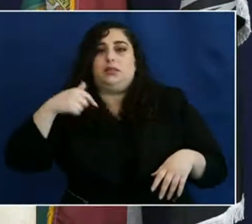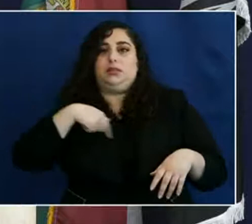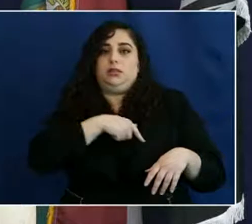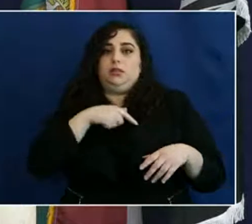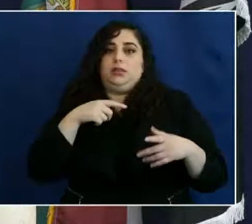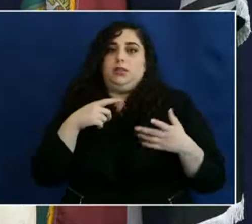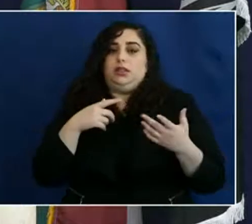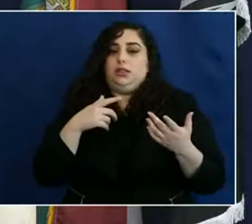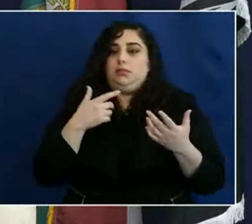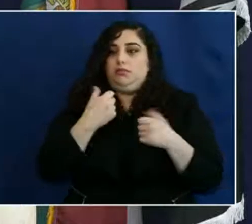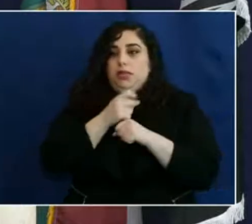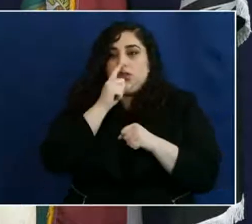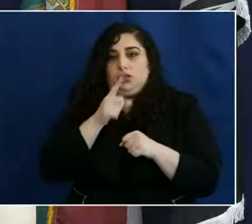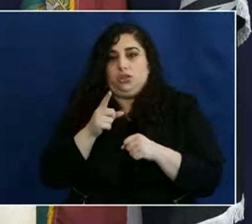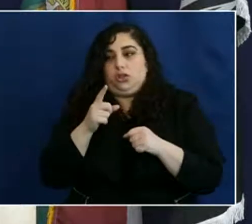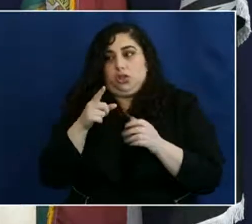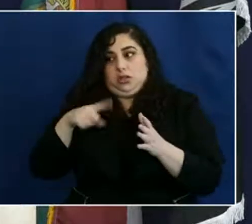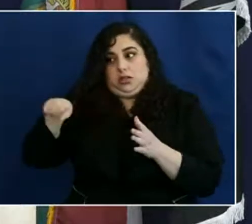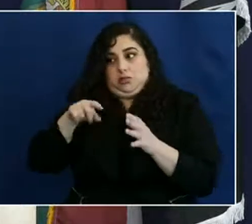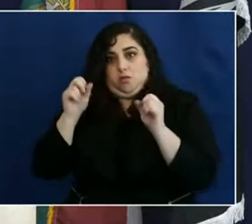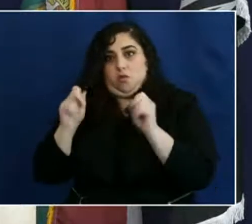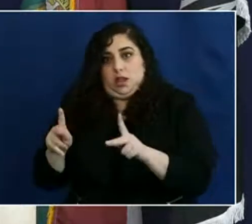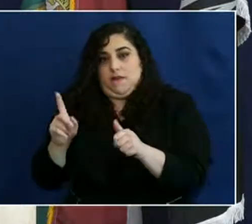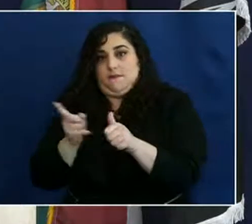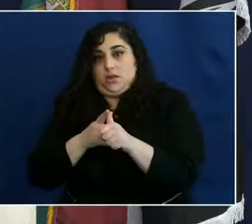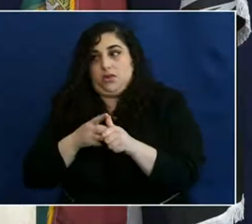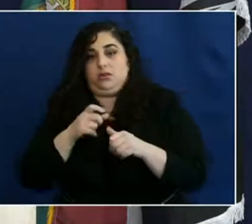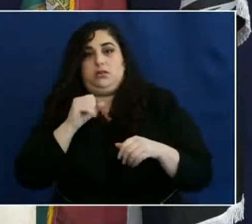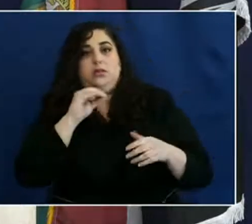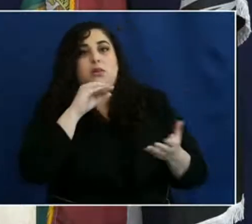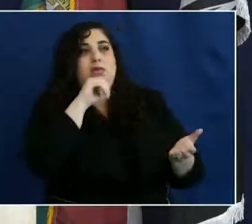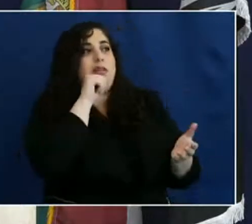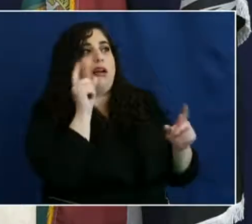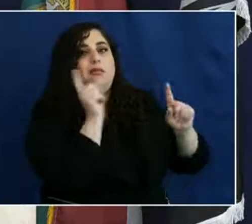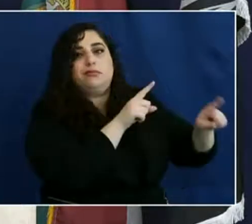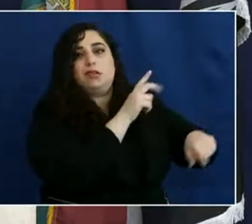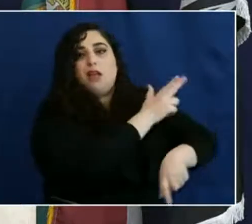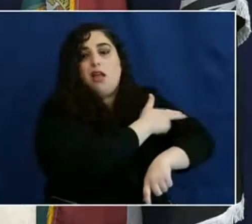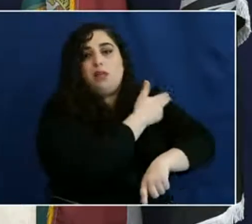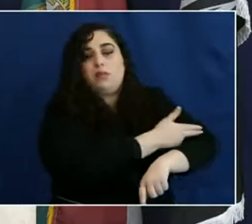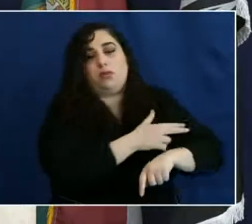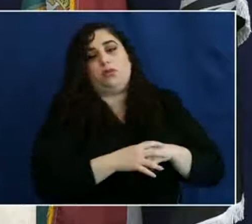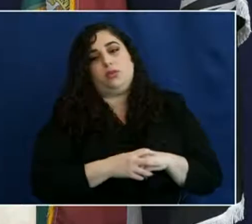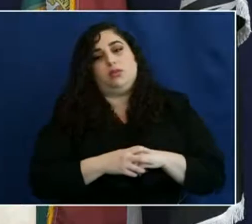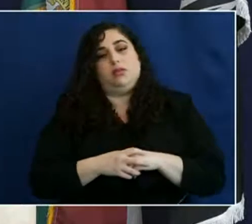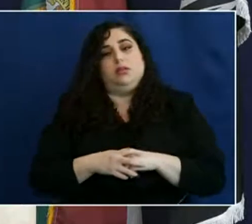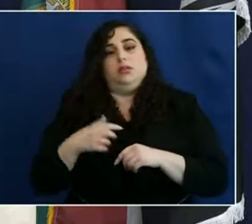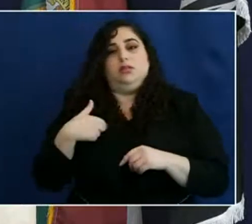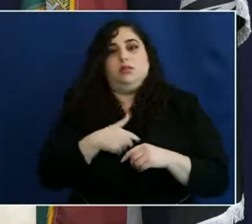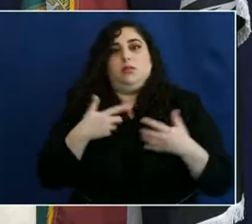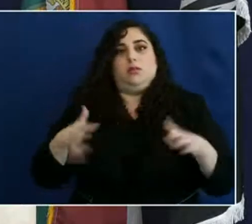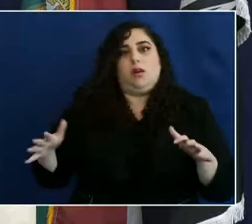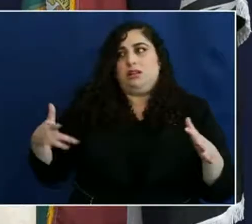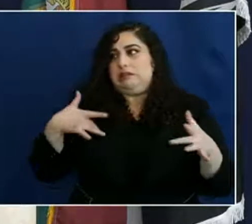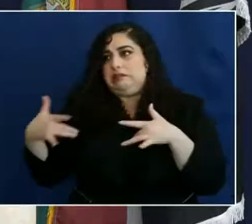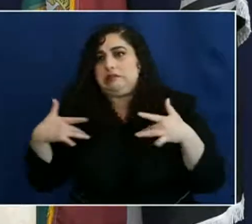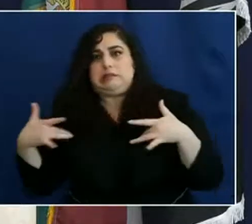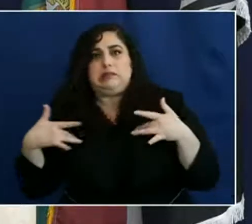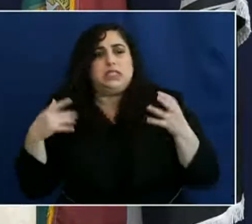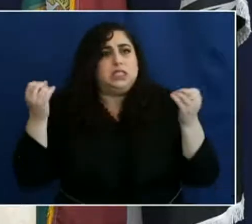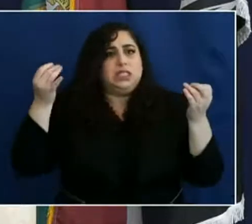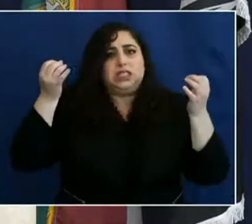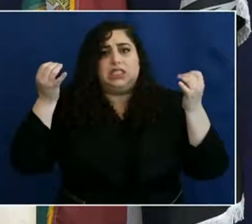even if we saw some modest uptick in cases, it might not be the same cause for alarm that it had been prior to us having the